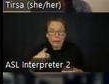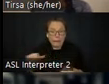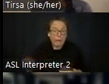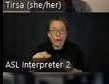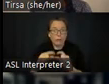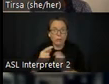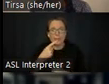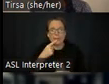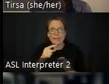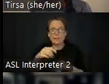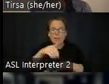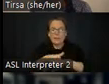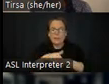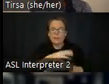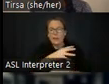general public. So